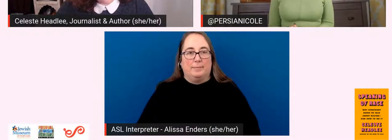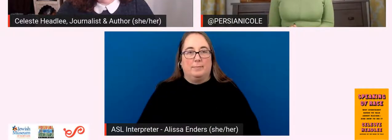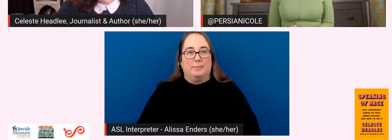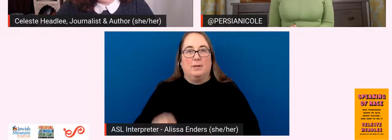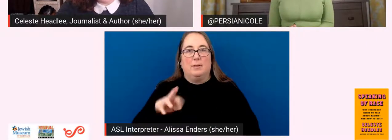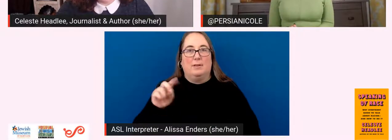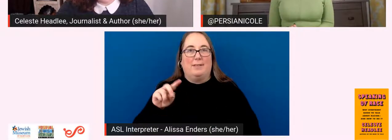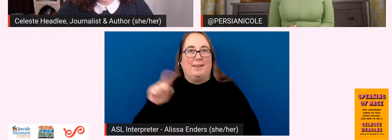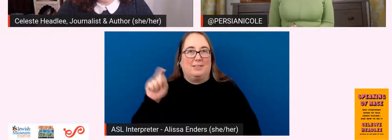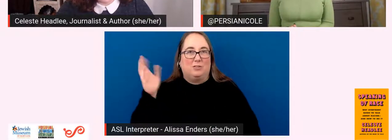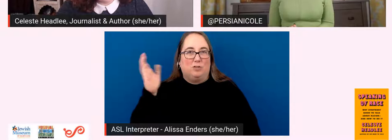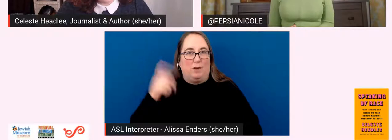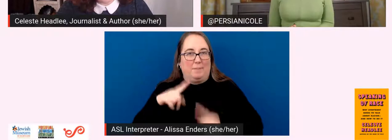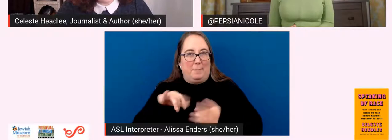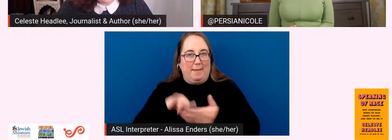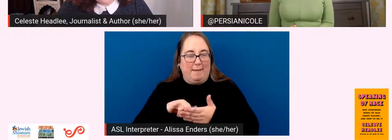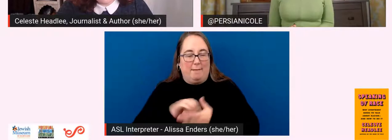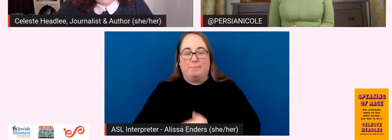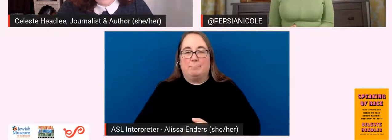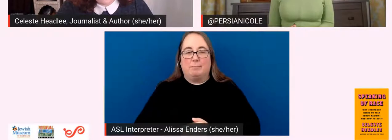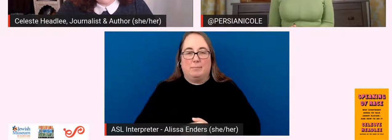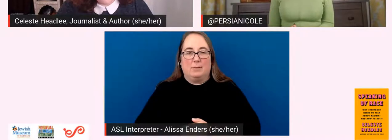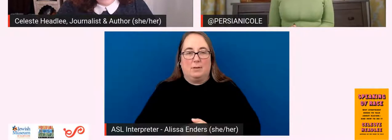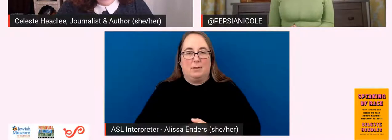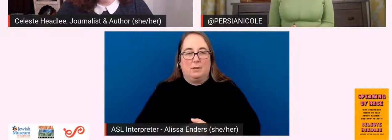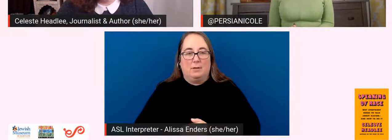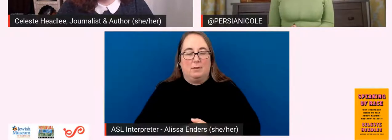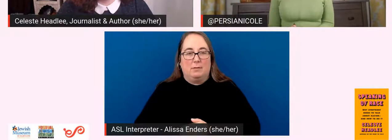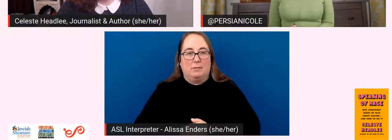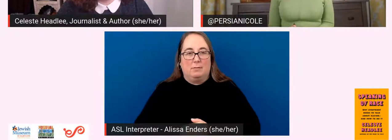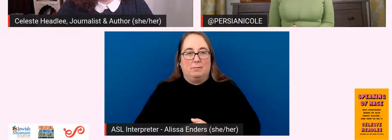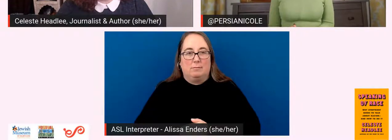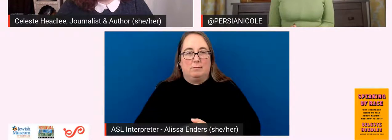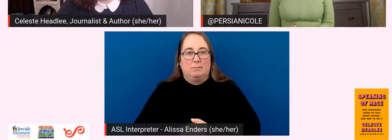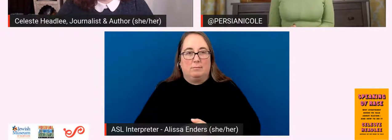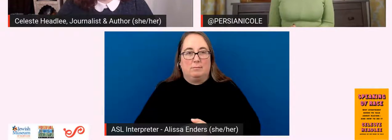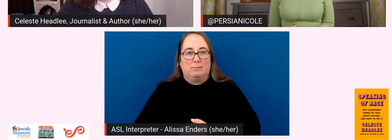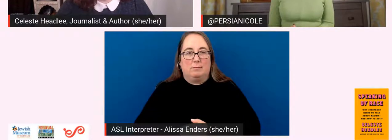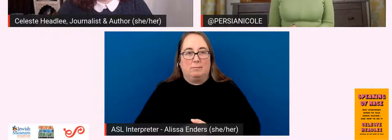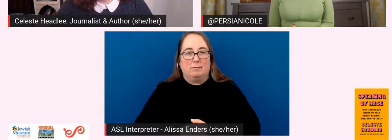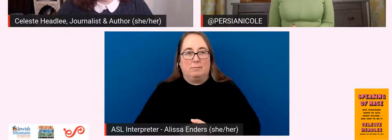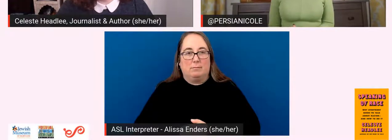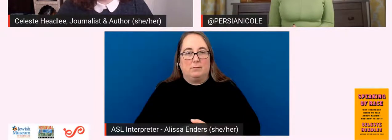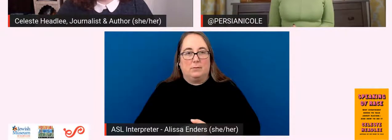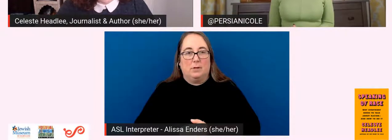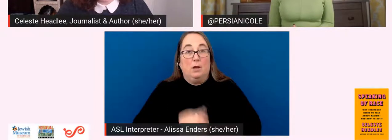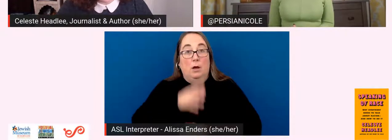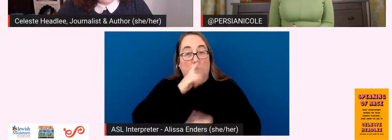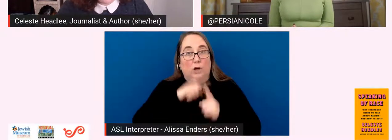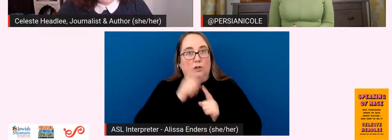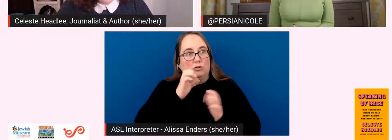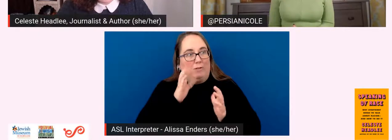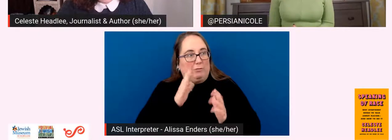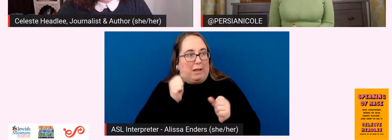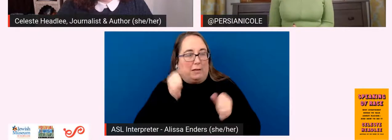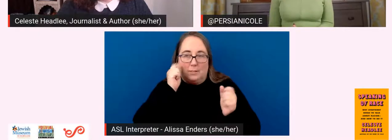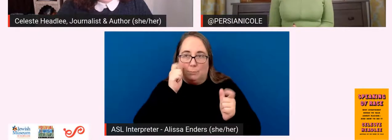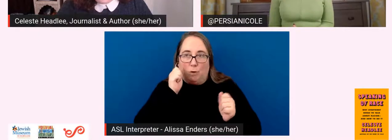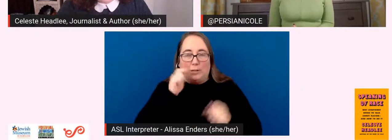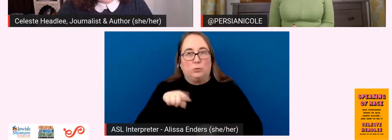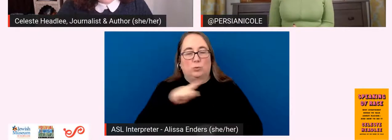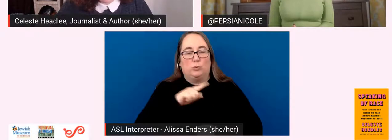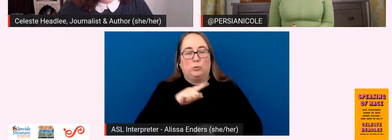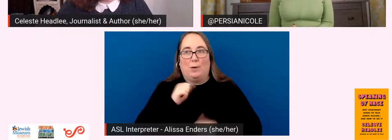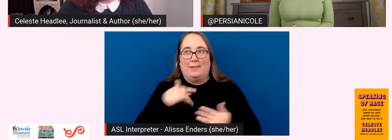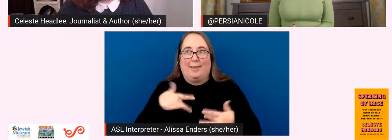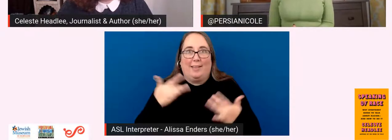talk came from, is the fact that I think people underestimate how much talking to strangers can surprise you and